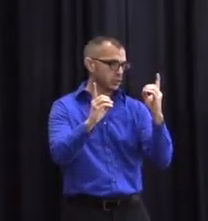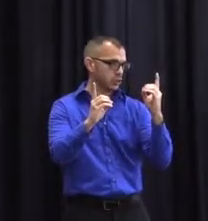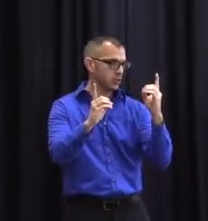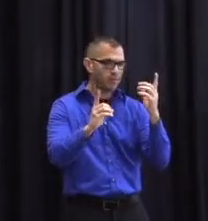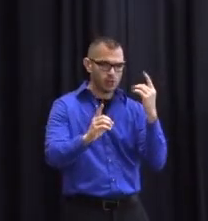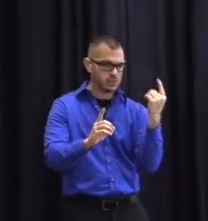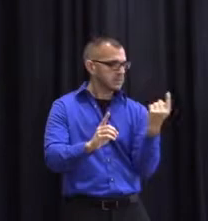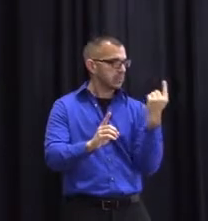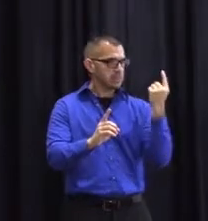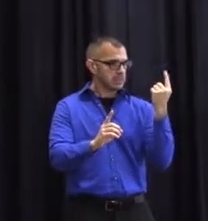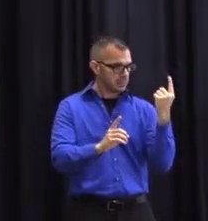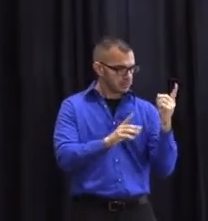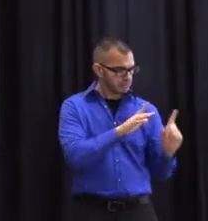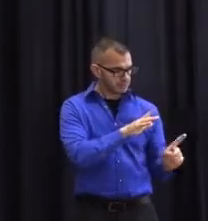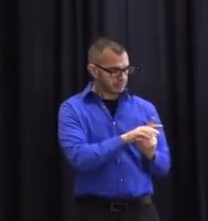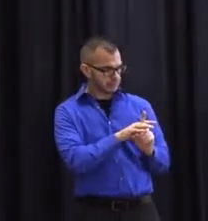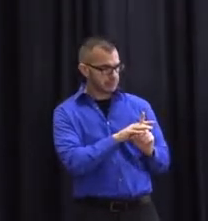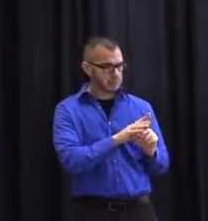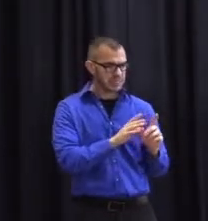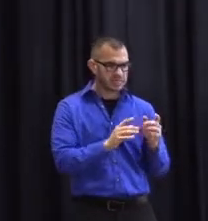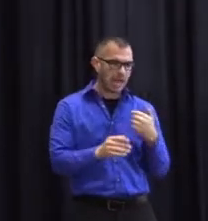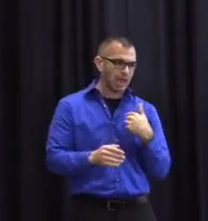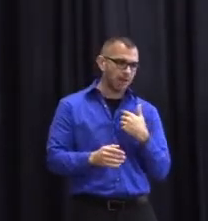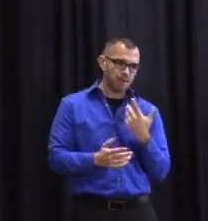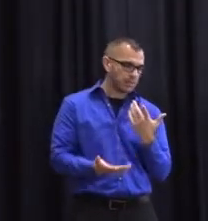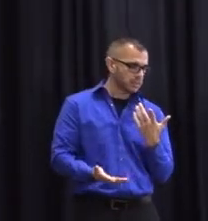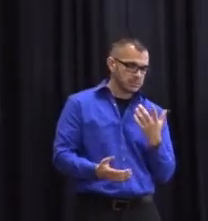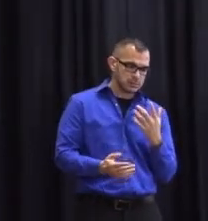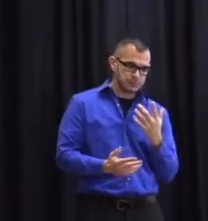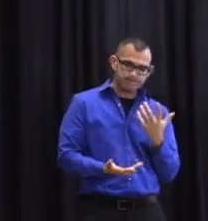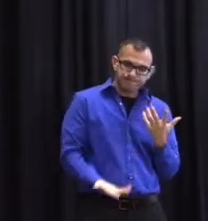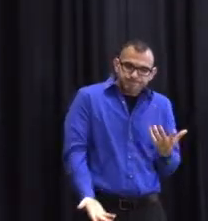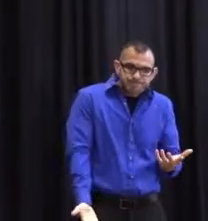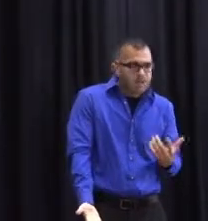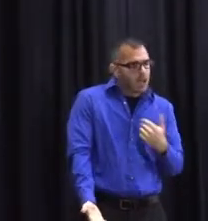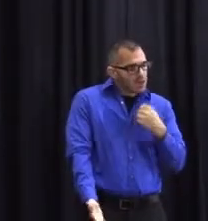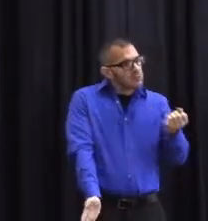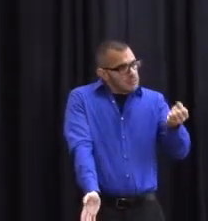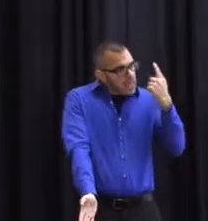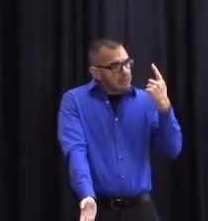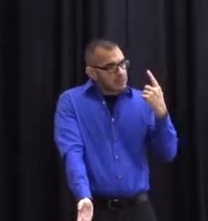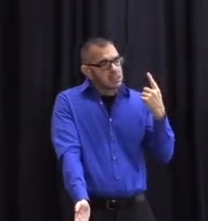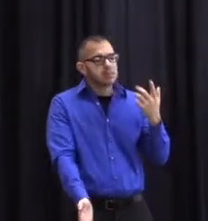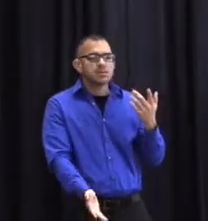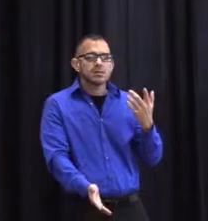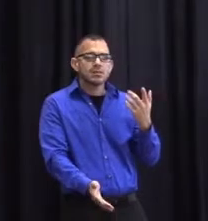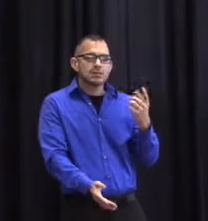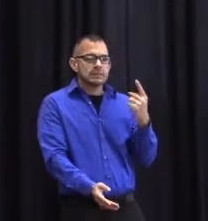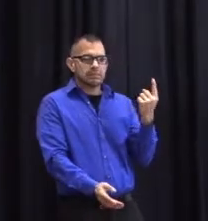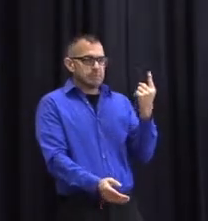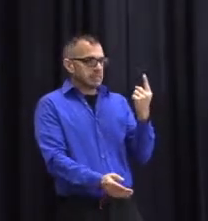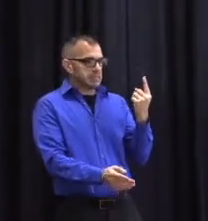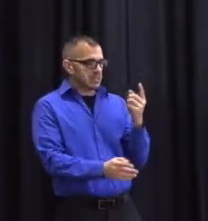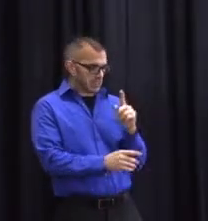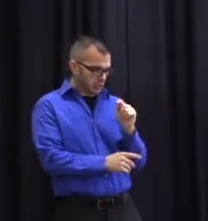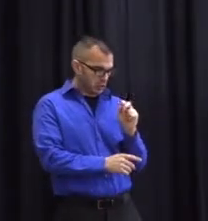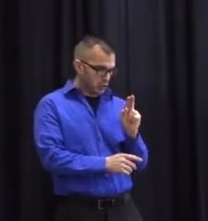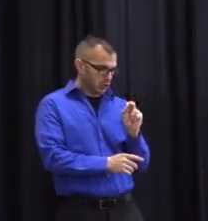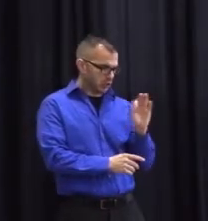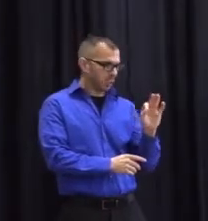for something to me as silly, and I understand why it needs to be, why it's there, but as silly as